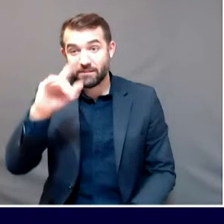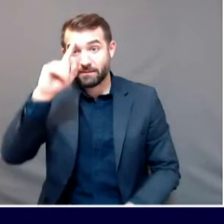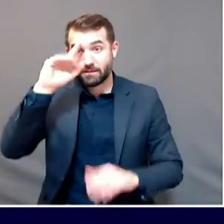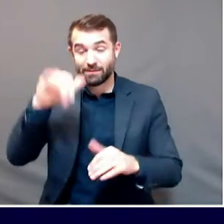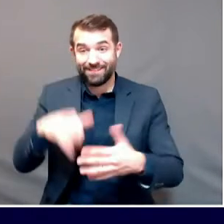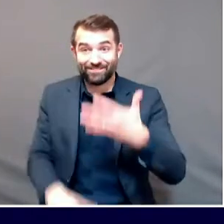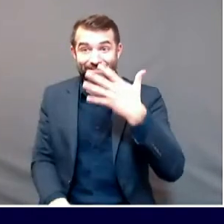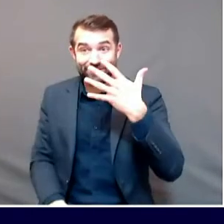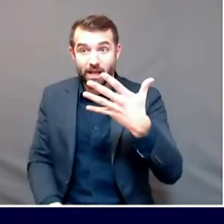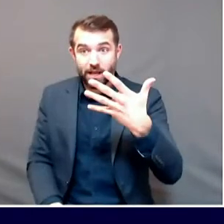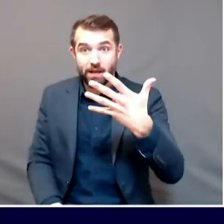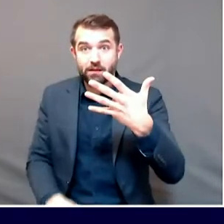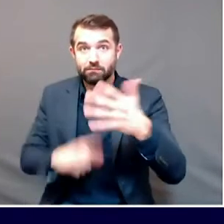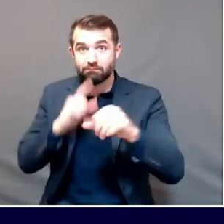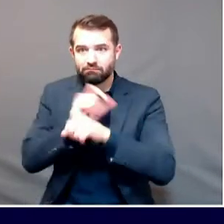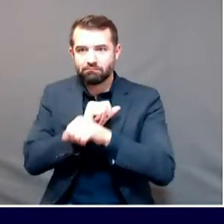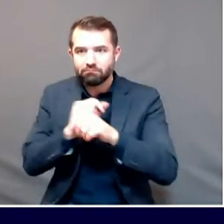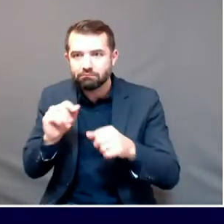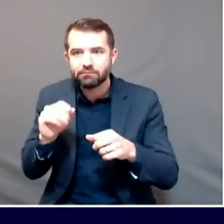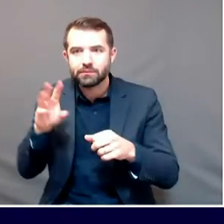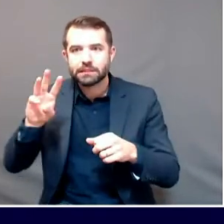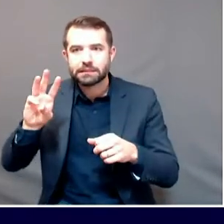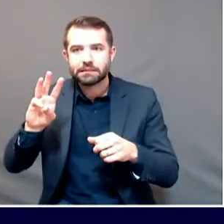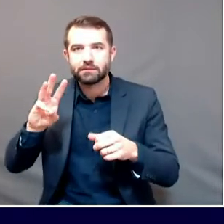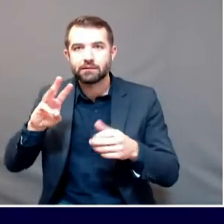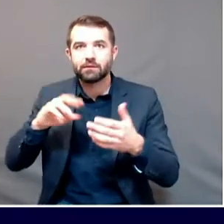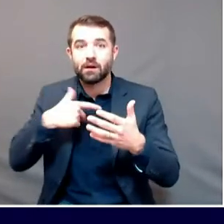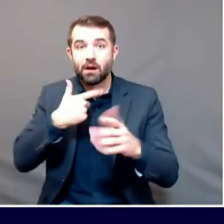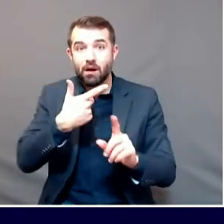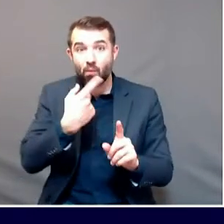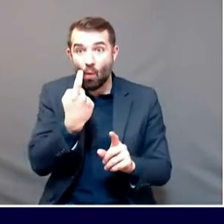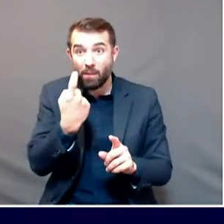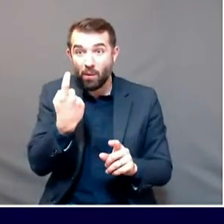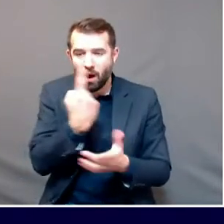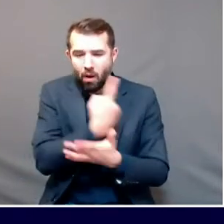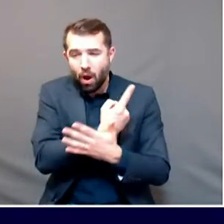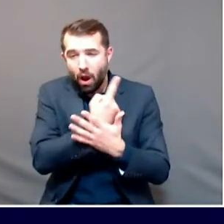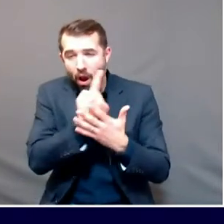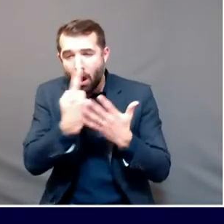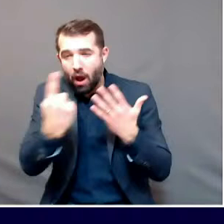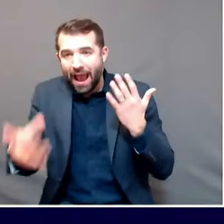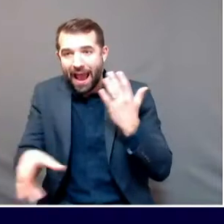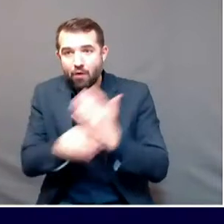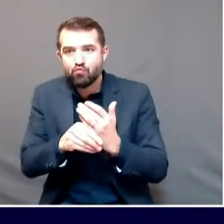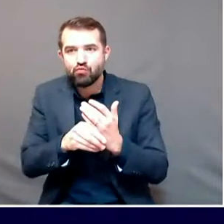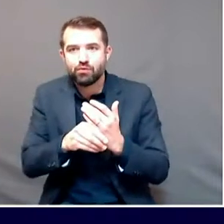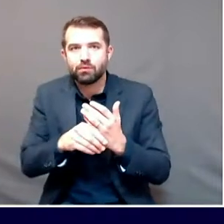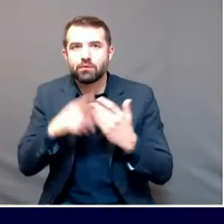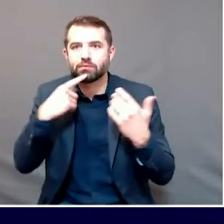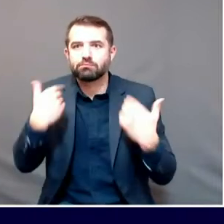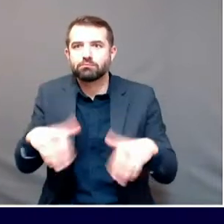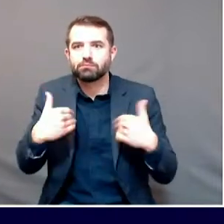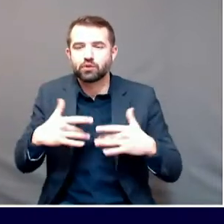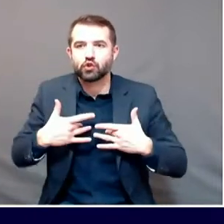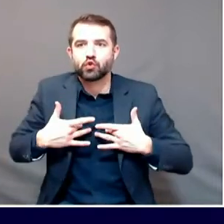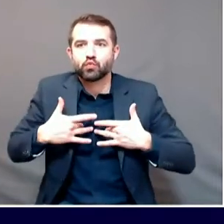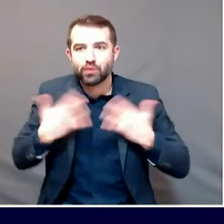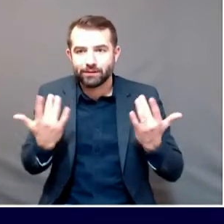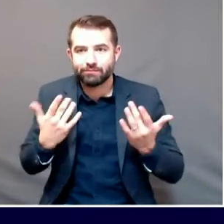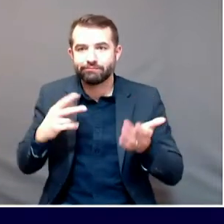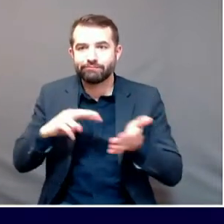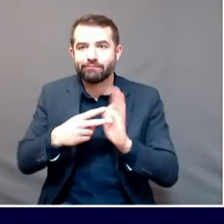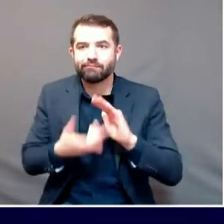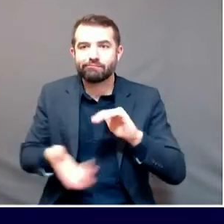want to discount this, again, splendid holiday news that we've received, that there was this